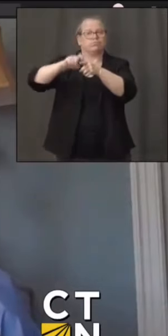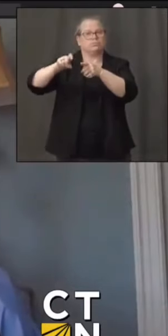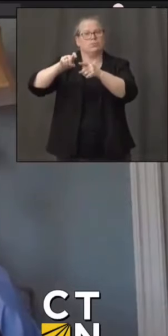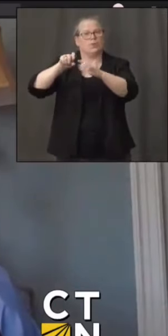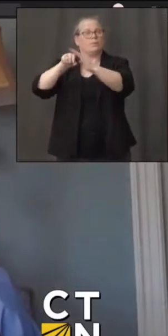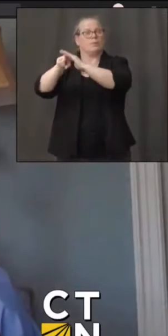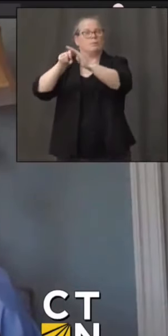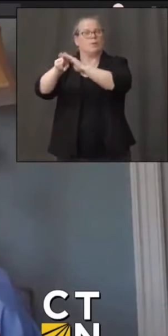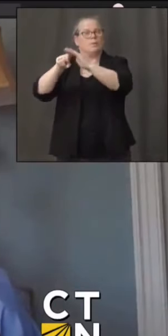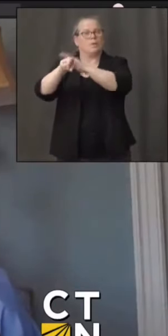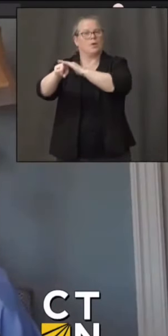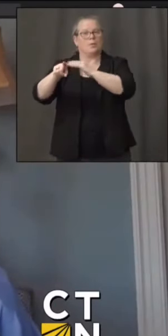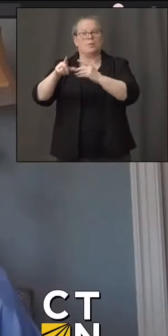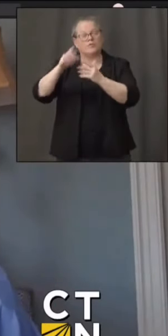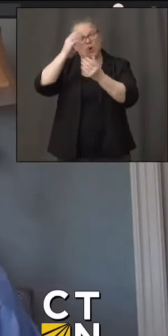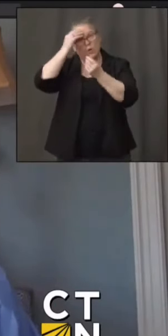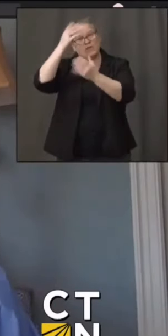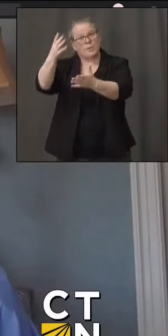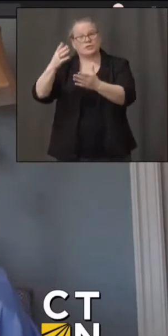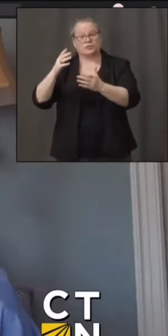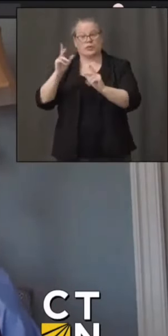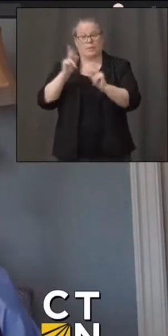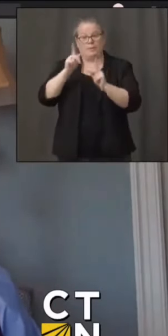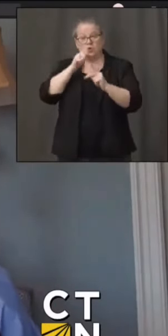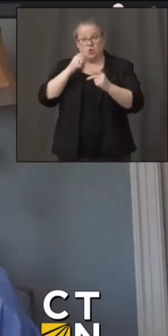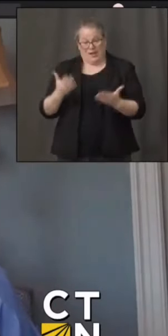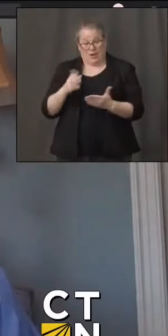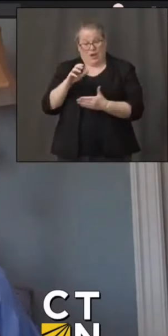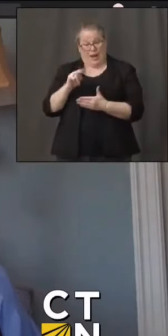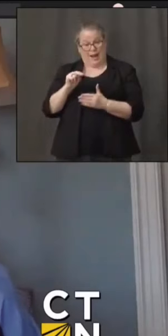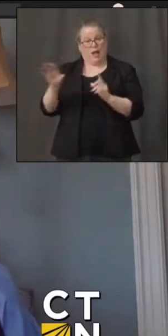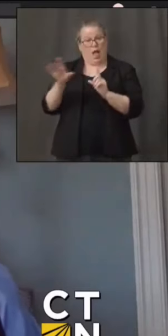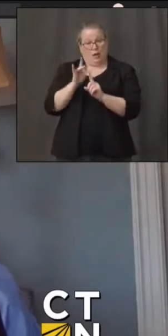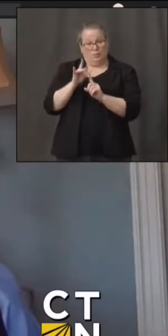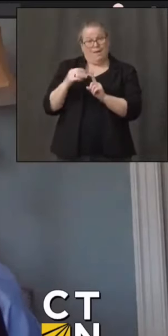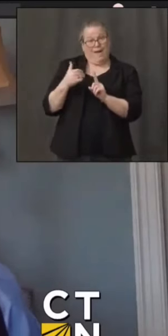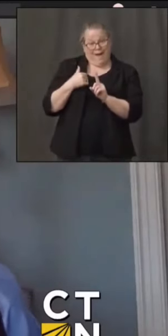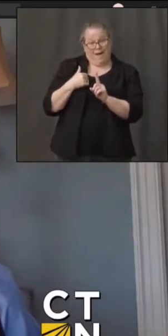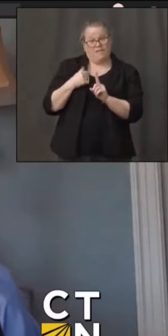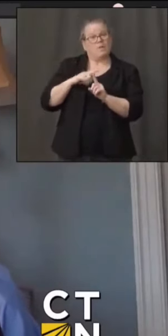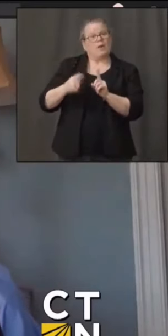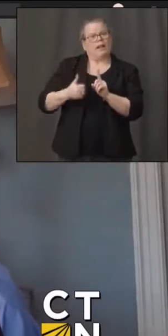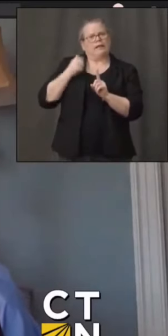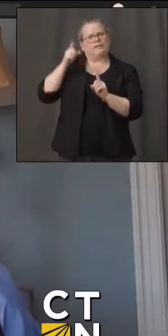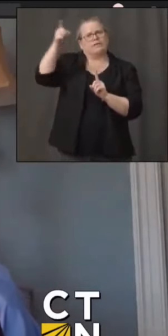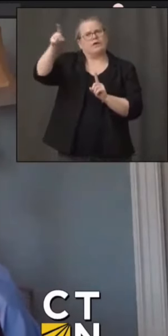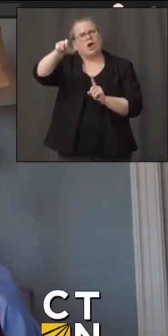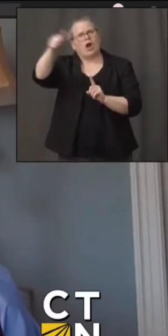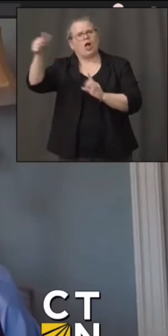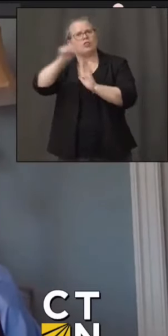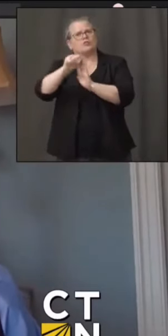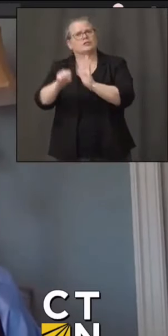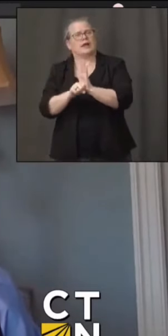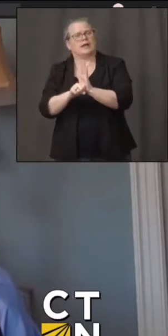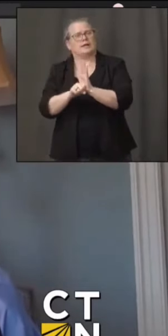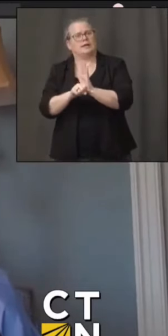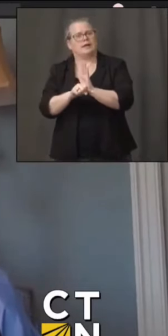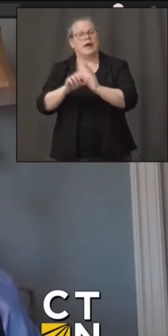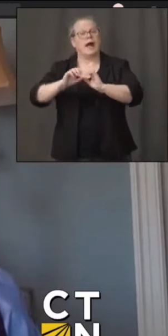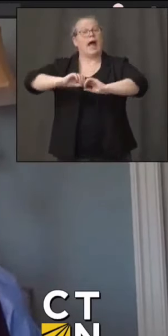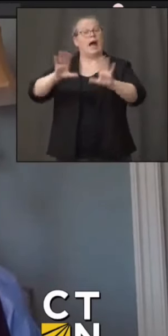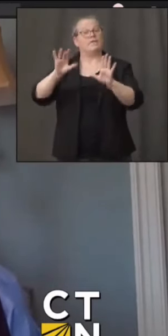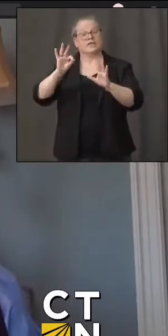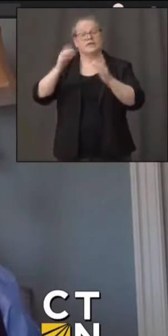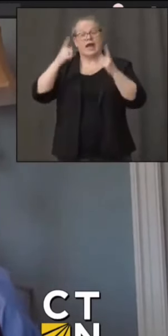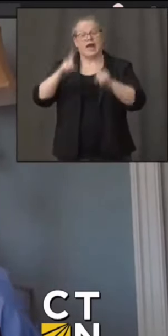to residents of those states. Obviously, if we learn about contacts in